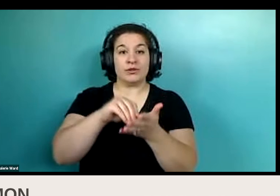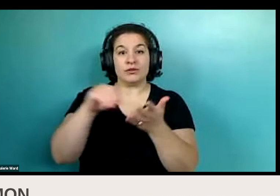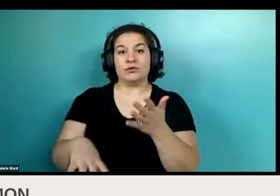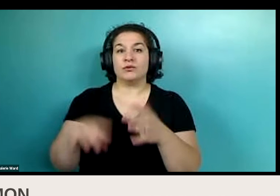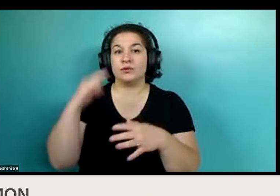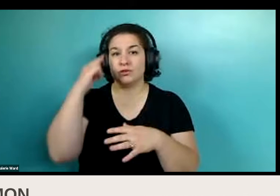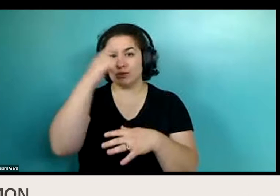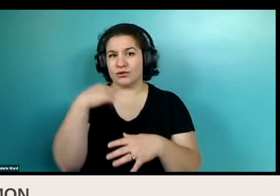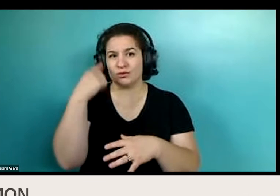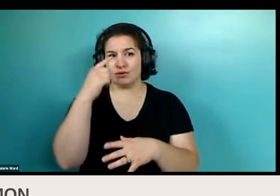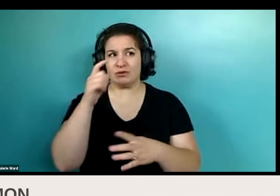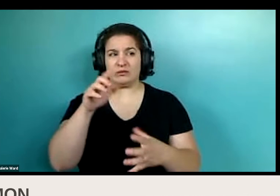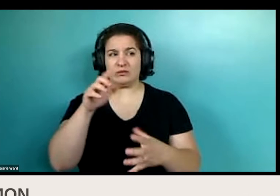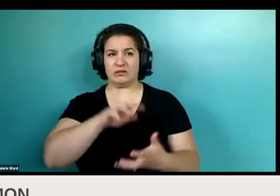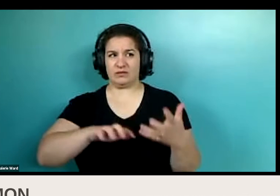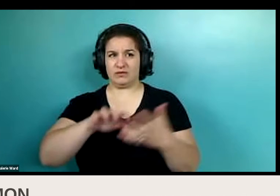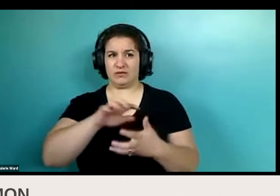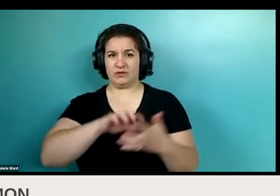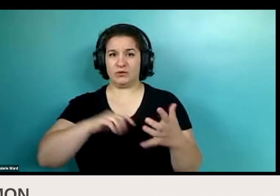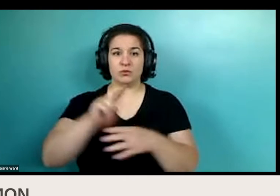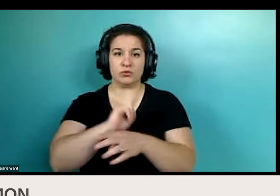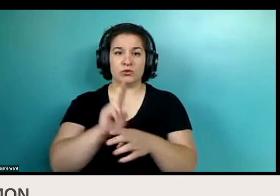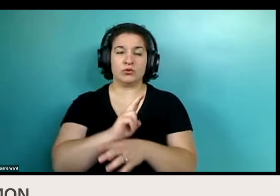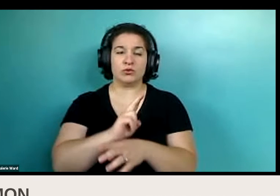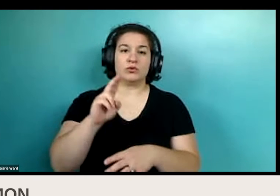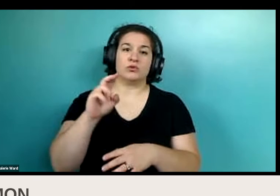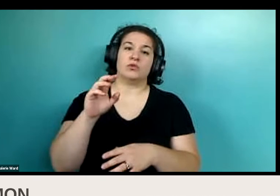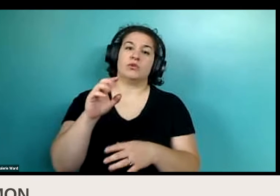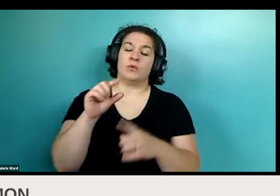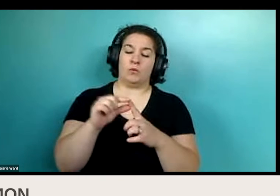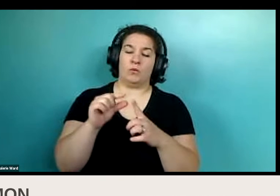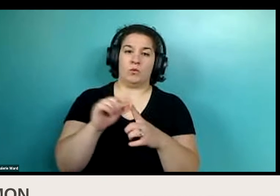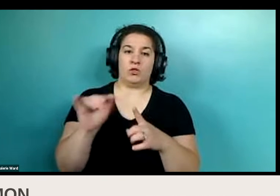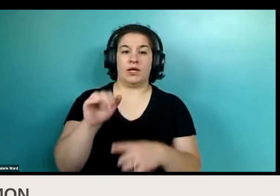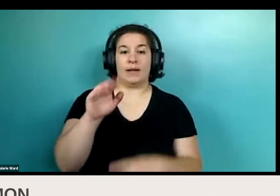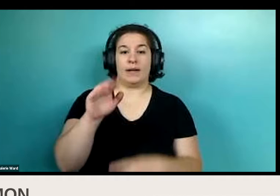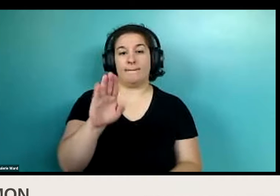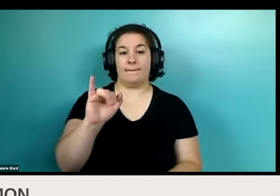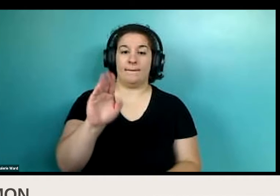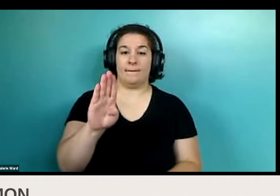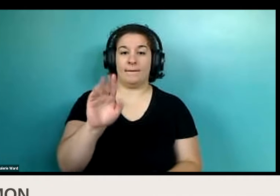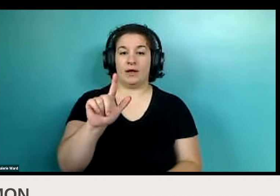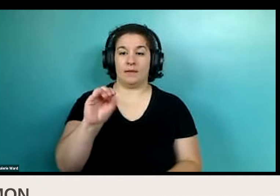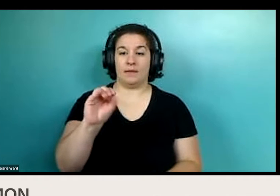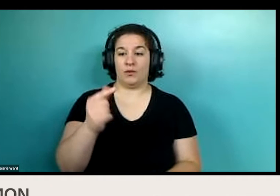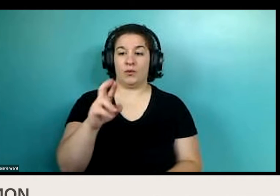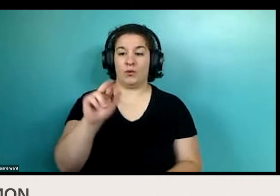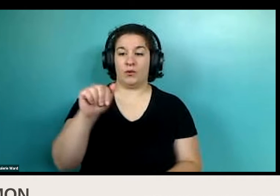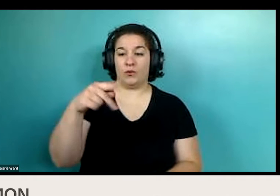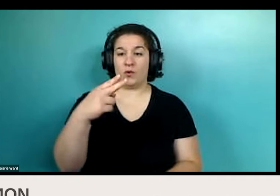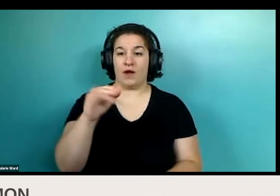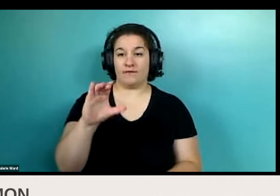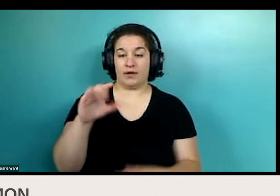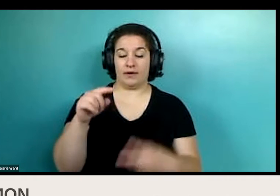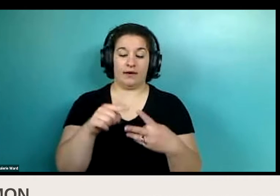words. Some examples here: bibliographic instruction, abstract, Boolean